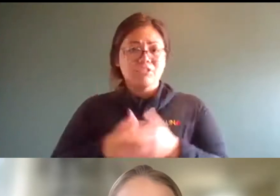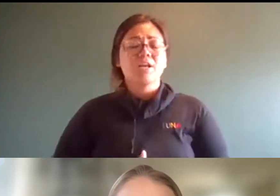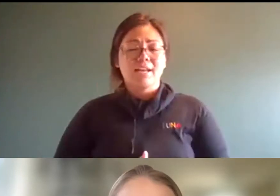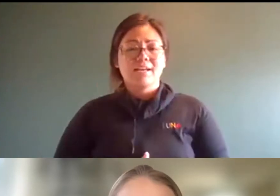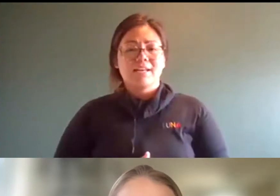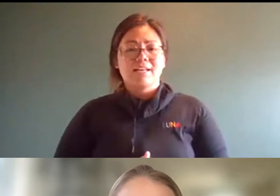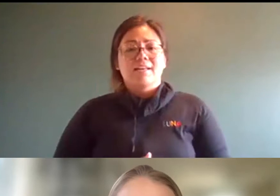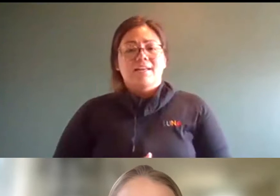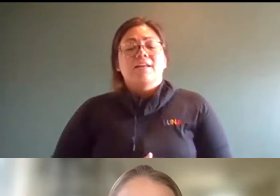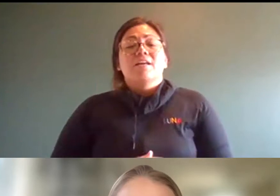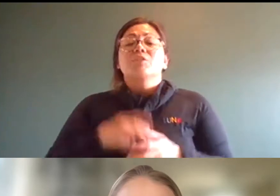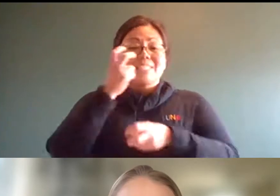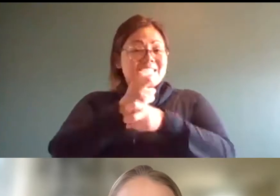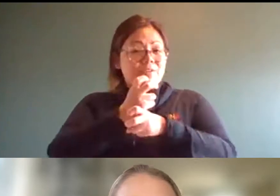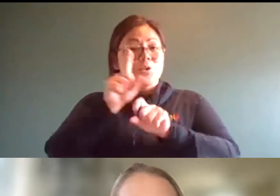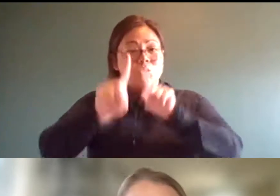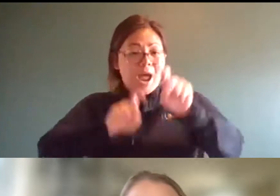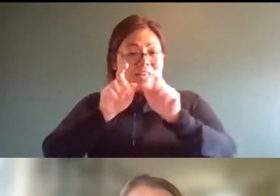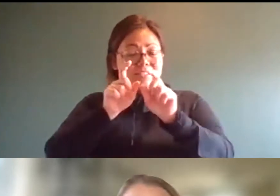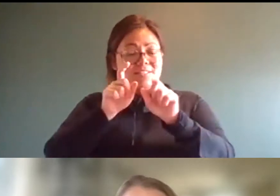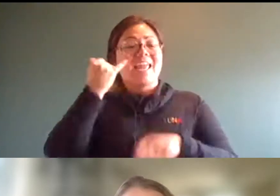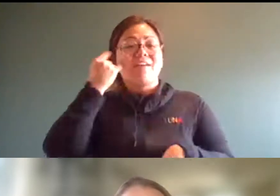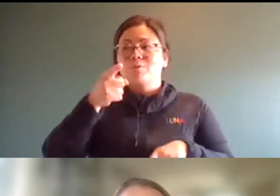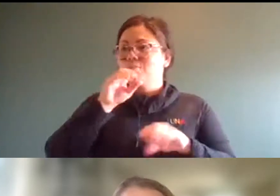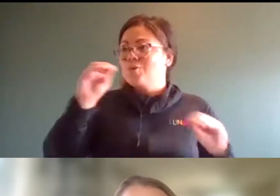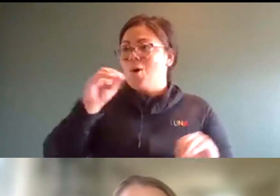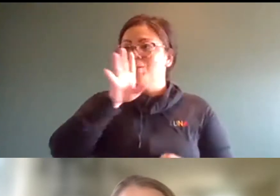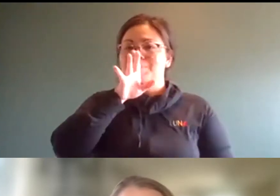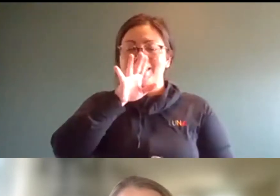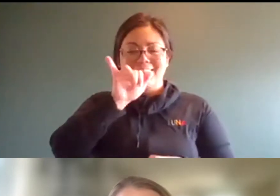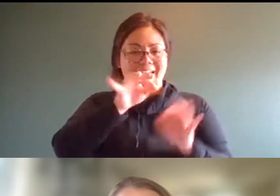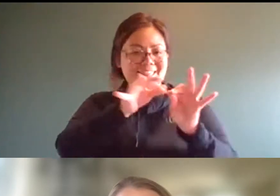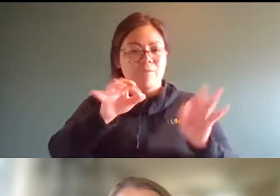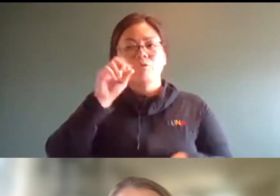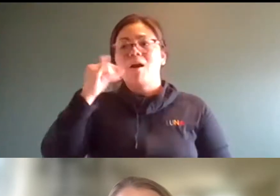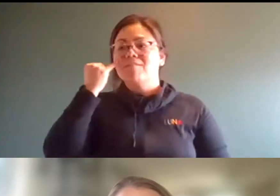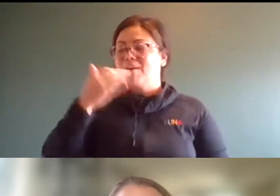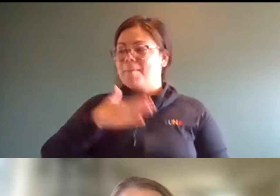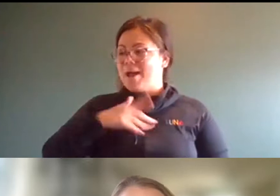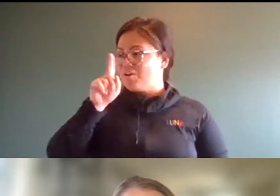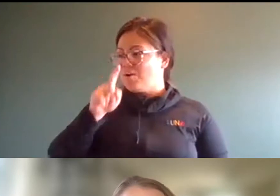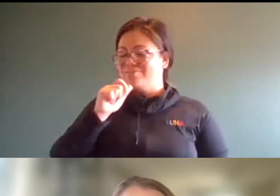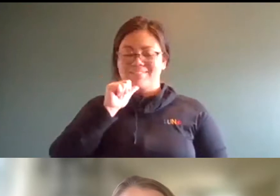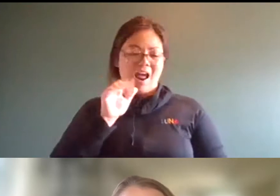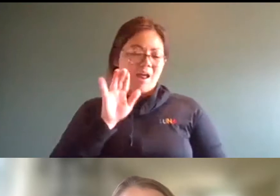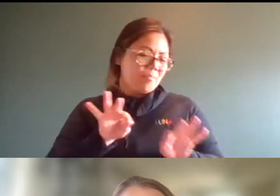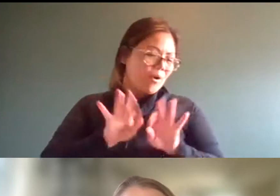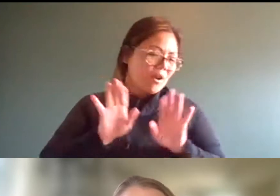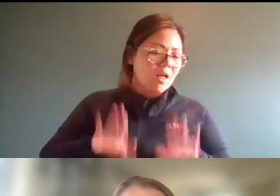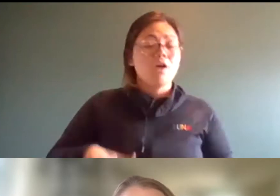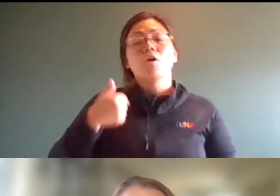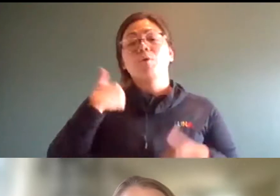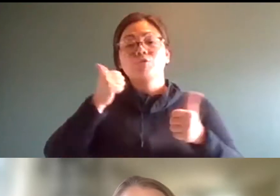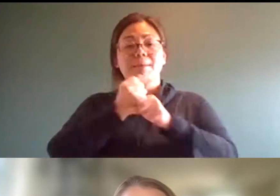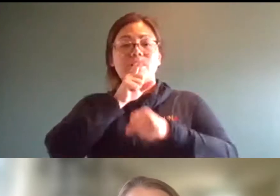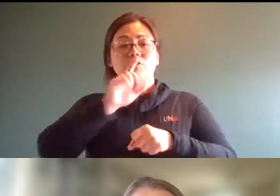difficult to ask questions if you don't speak the language or if you feel like your question isn't important. So we try to make sure that our